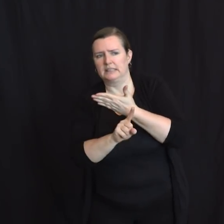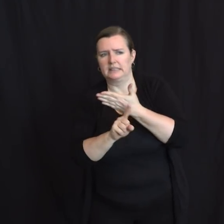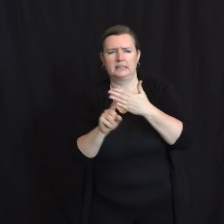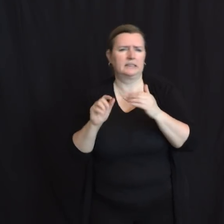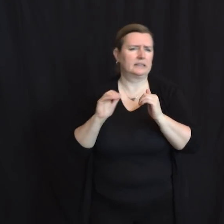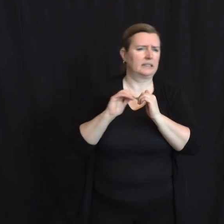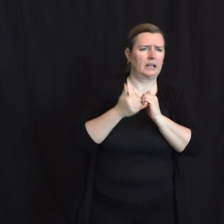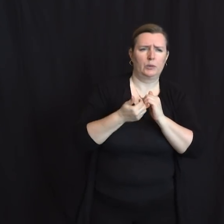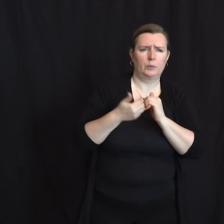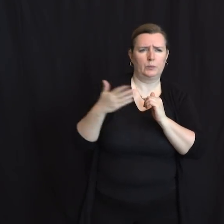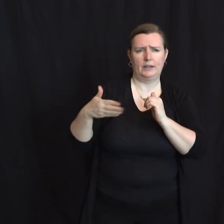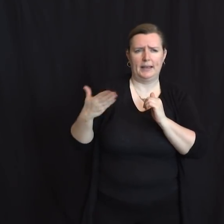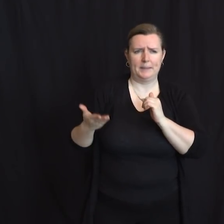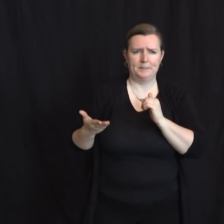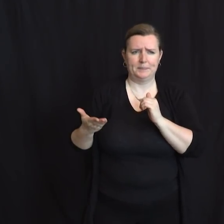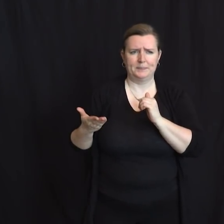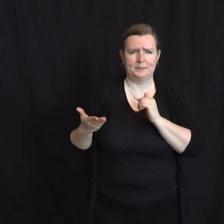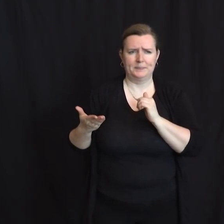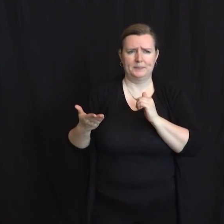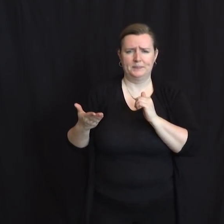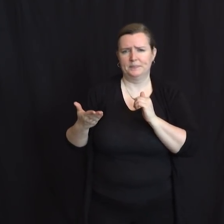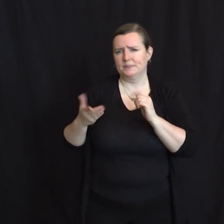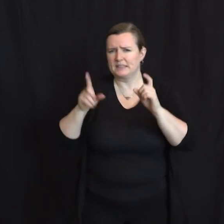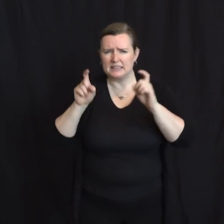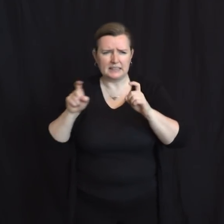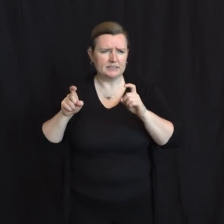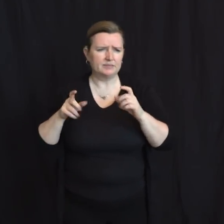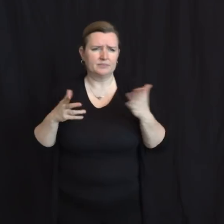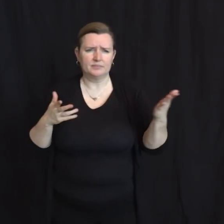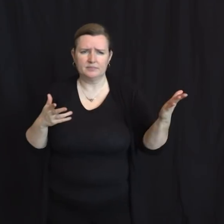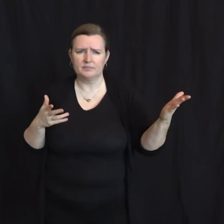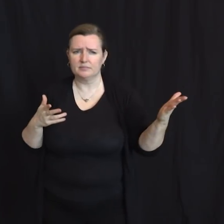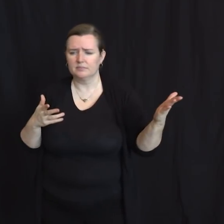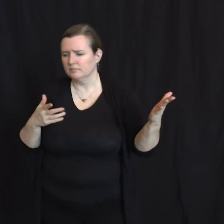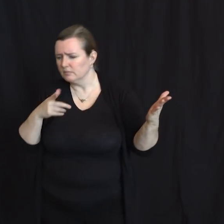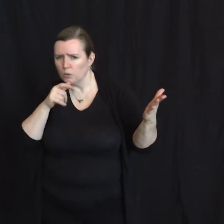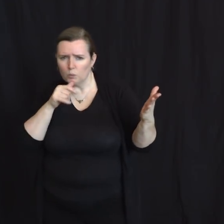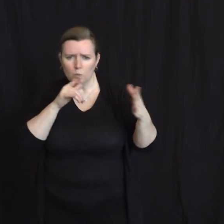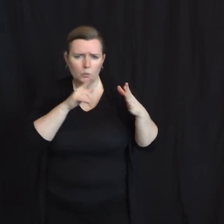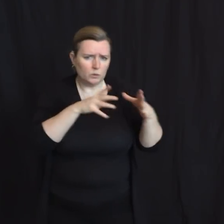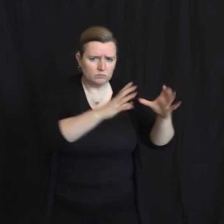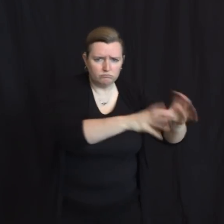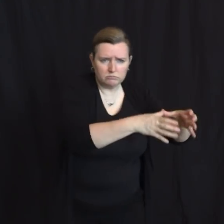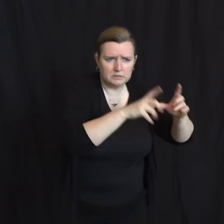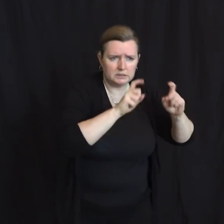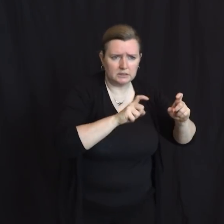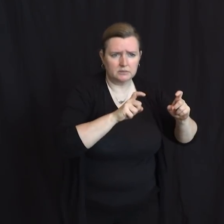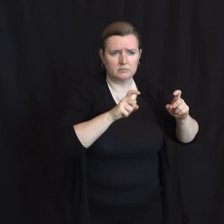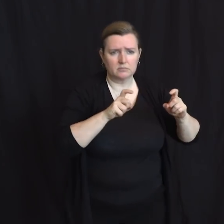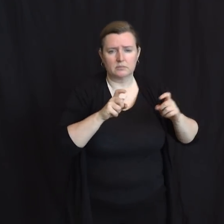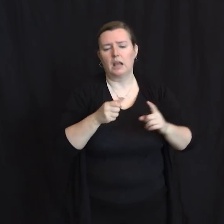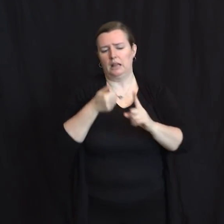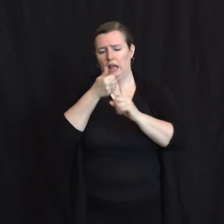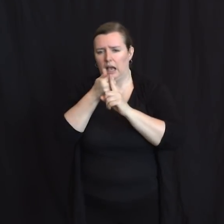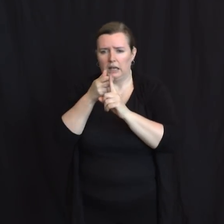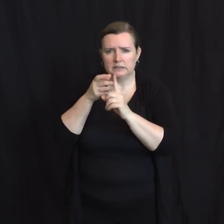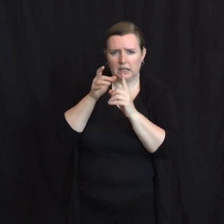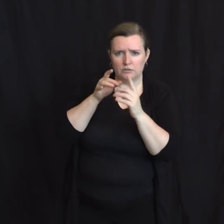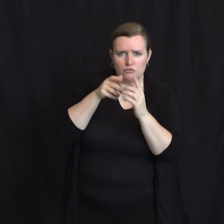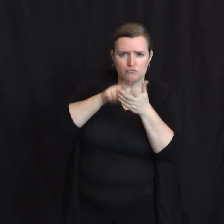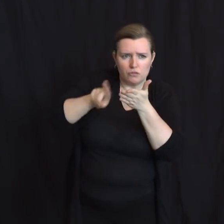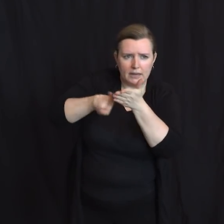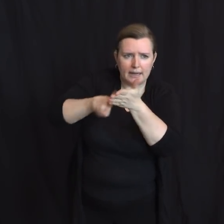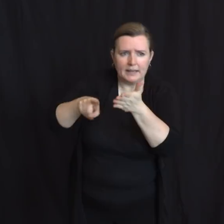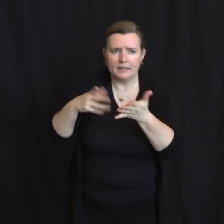this, and then fill in the blanks for how we get the contact tracers and how many we actually